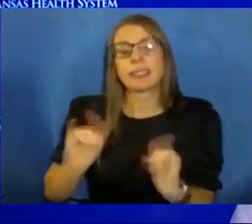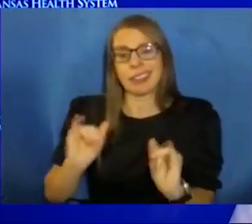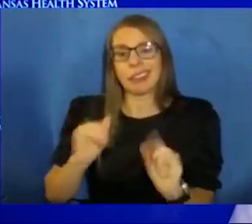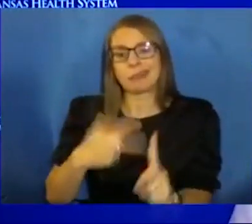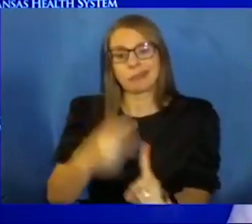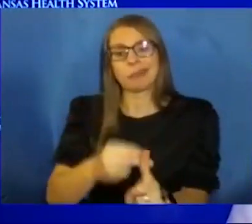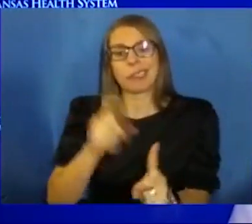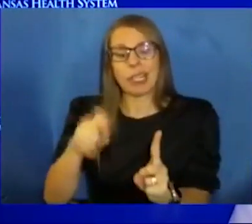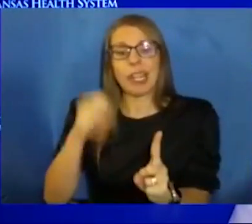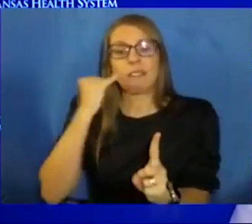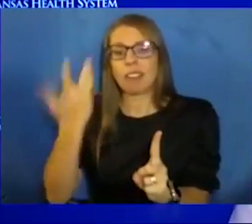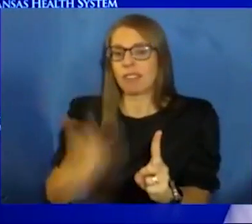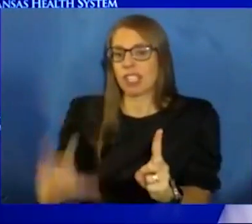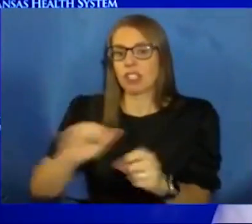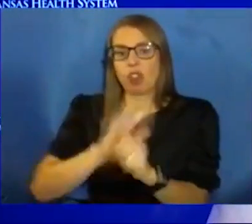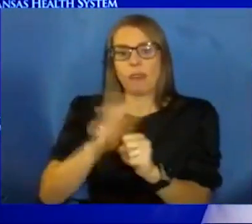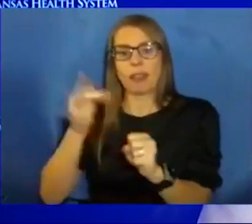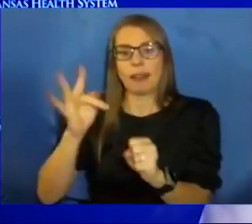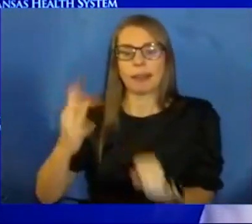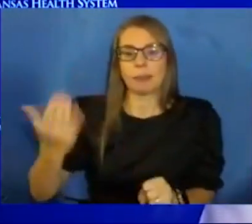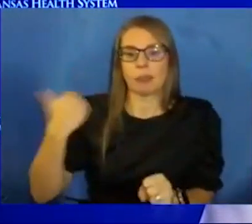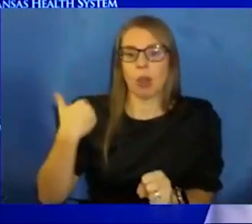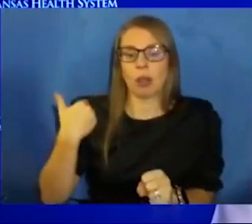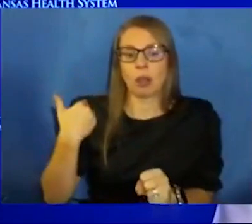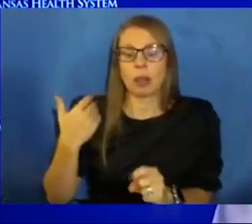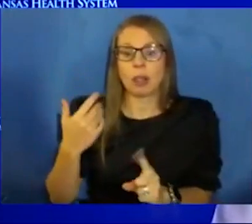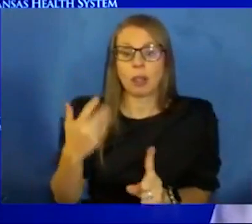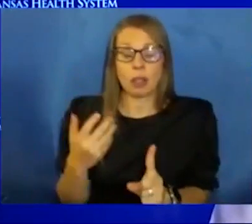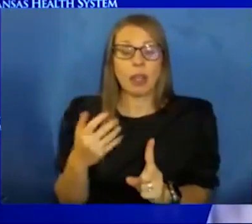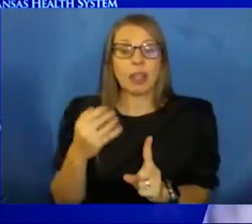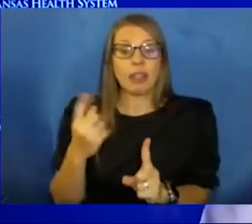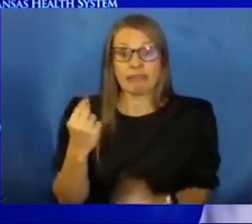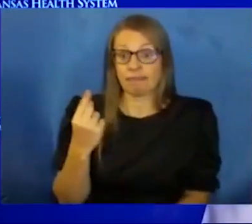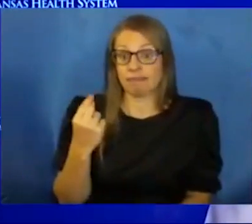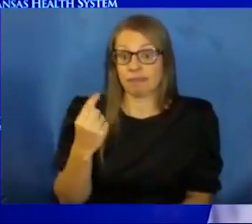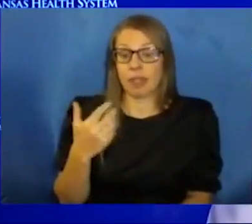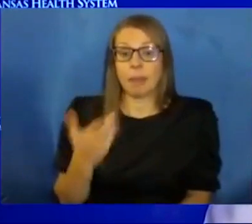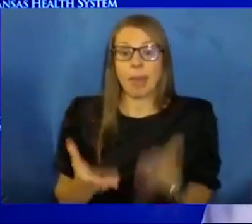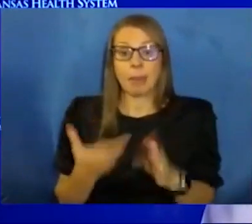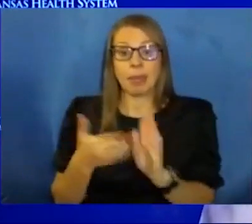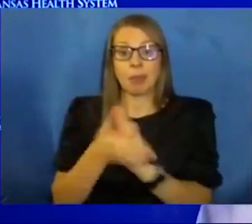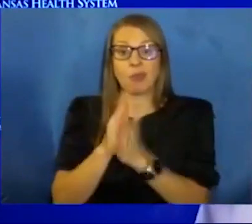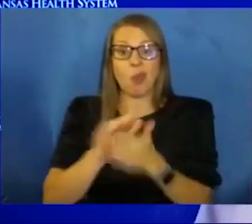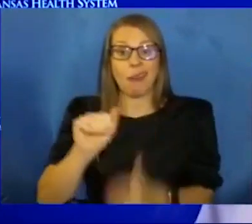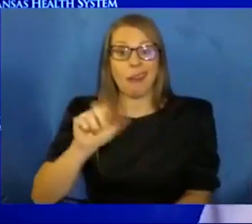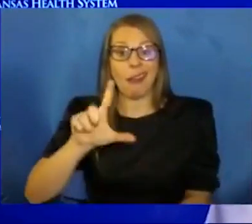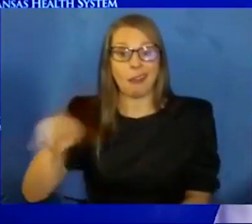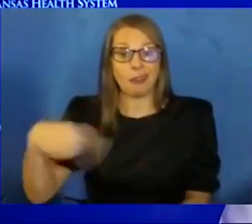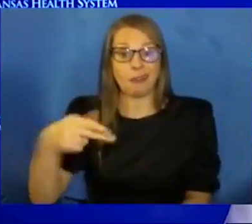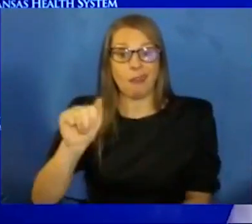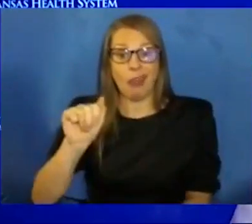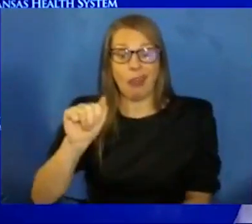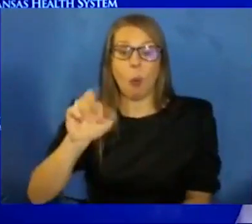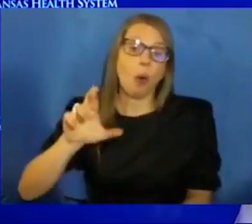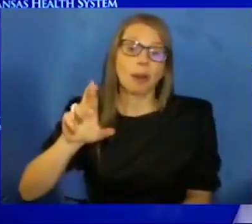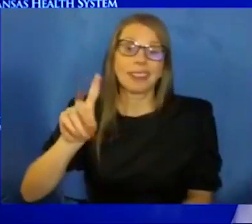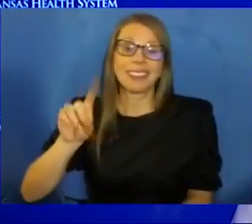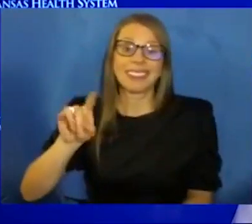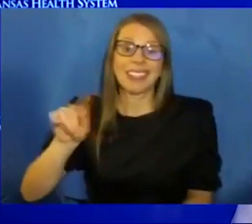insist their natural immunity is all they need? Yeah. You know, the guidance continues to be, even if you've had COVID-19,